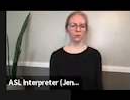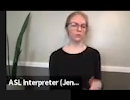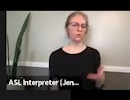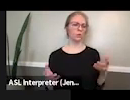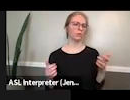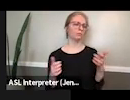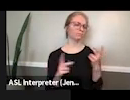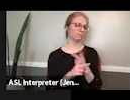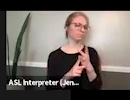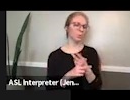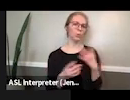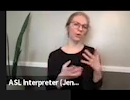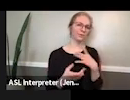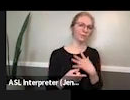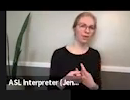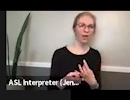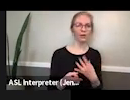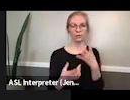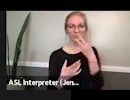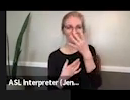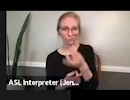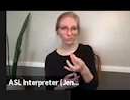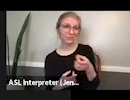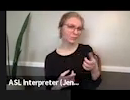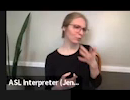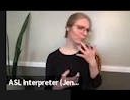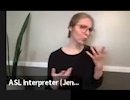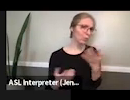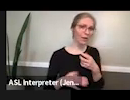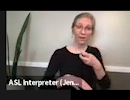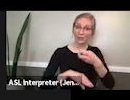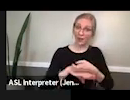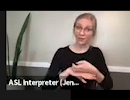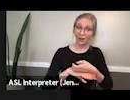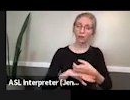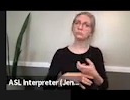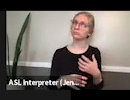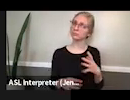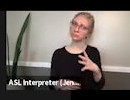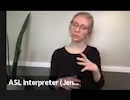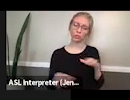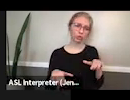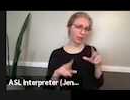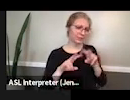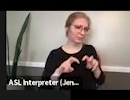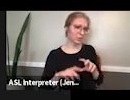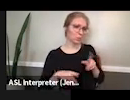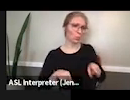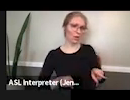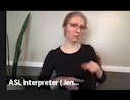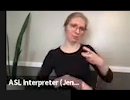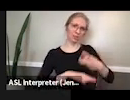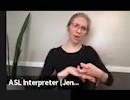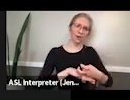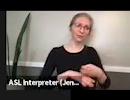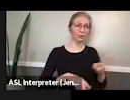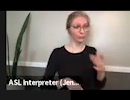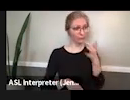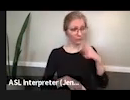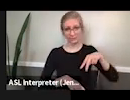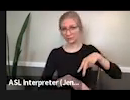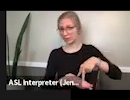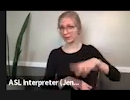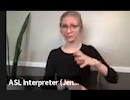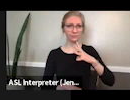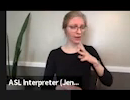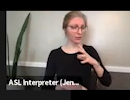him? What does he prefer? Does he prefer to lie down? Then do your assessment when he's lying down on the floor. Does he prefer to stand up? Then do your assessment